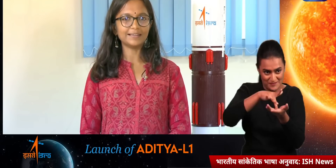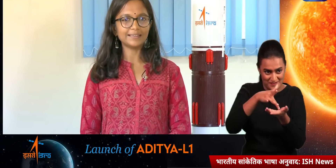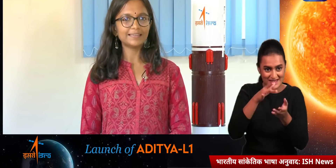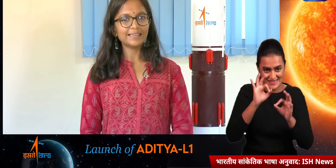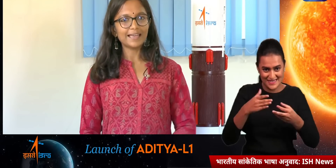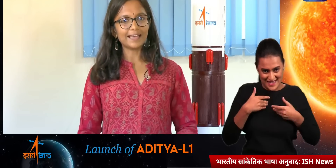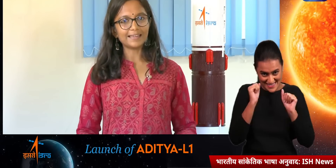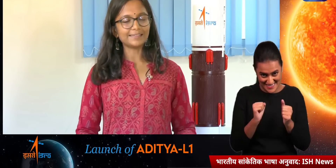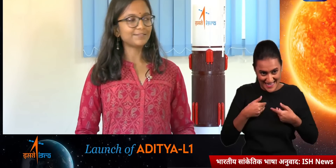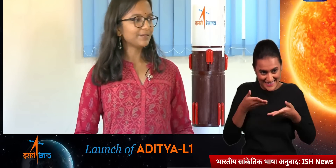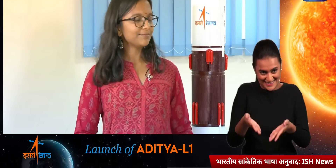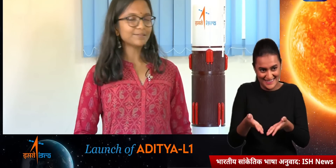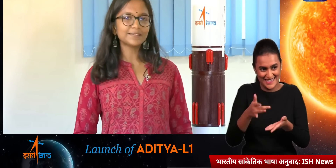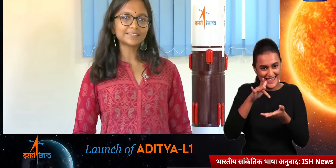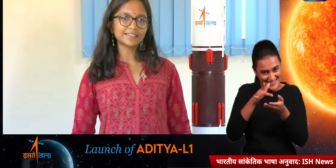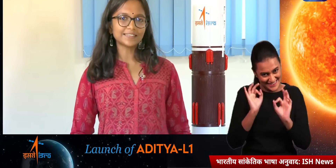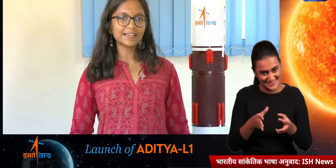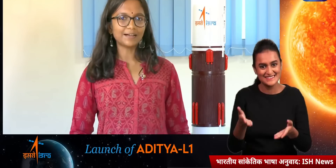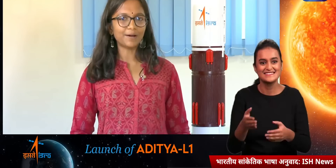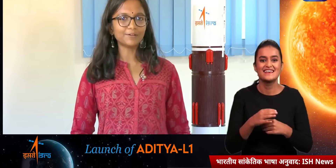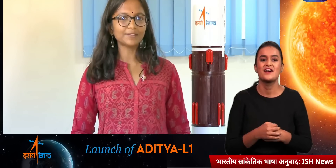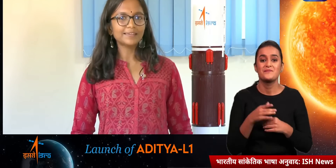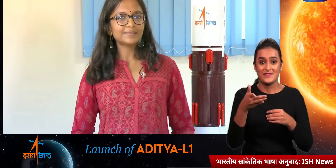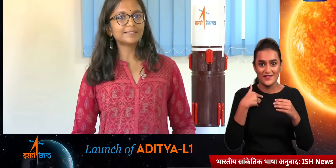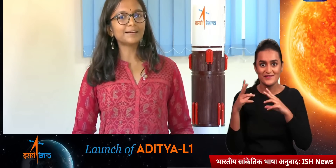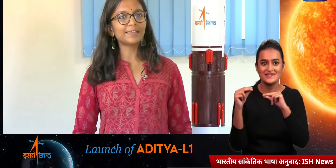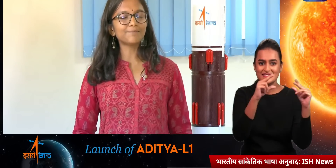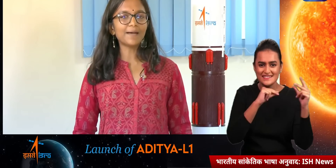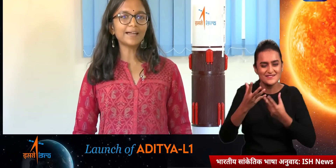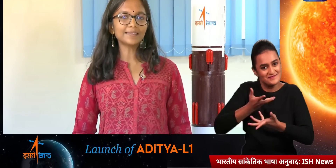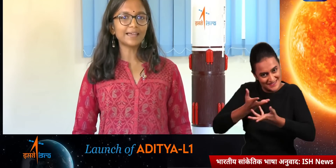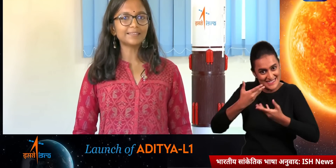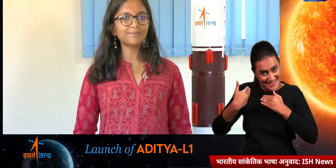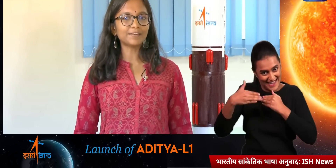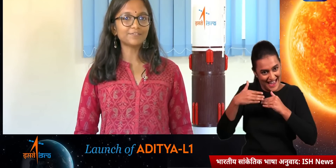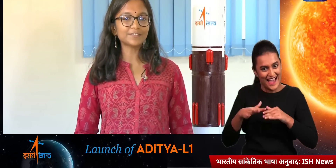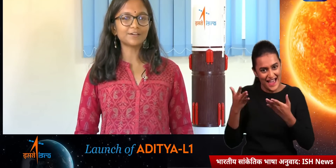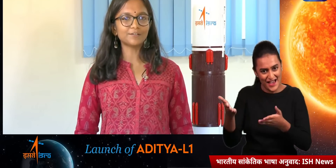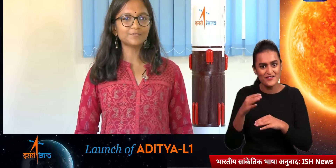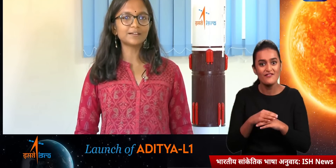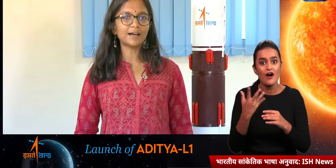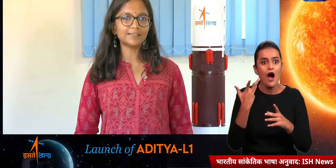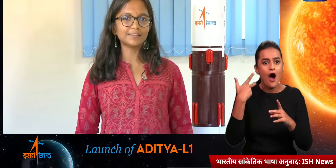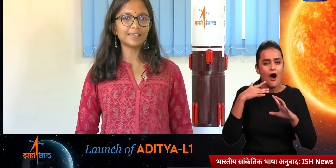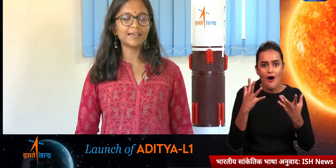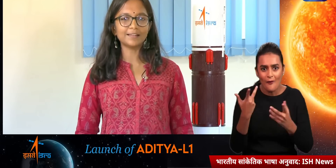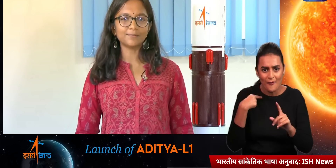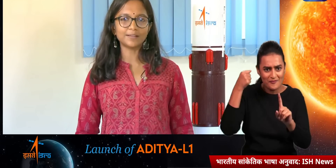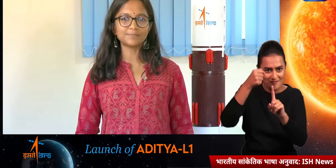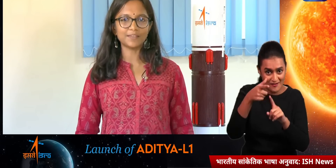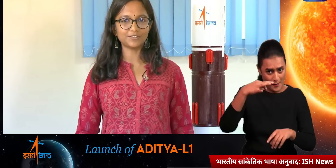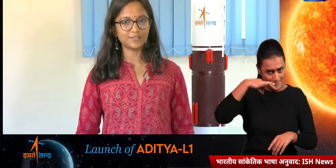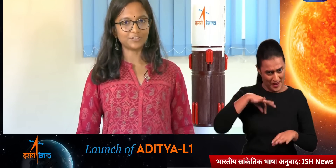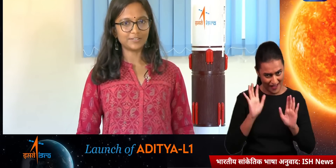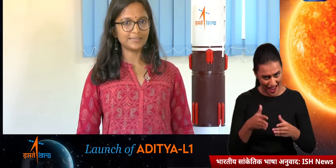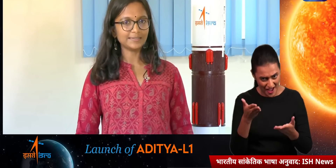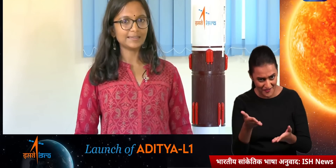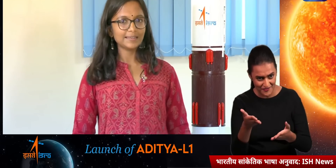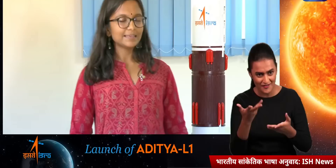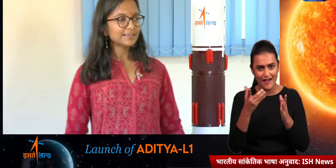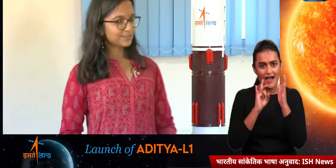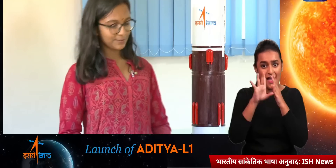Sriharikota. And today we'll be discussing about the impact and the benefits of the Aditya L1 space